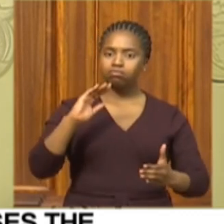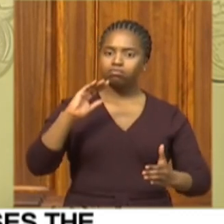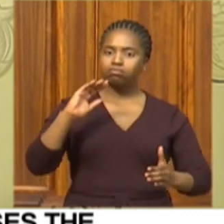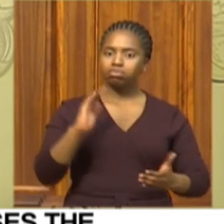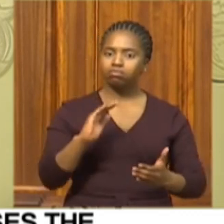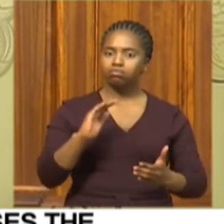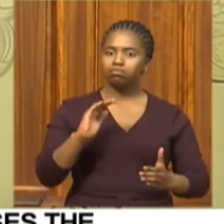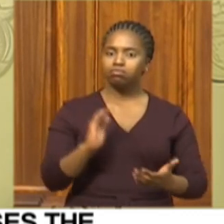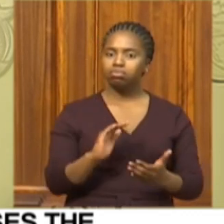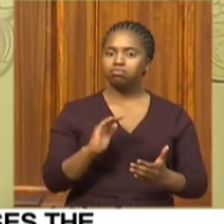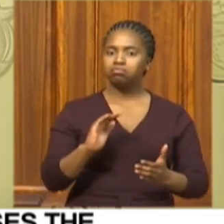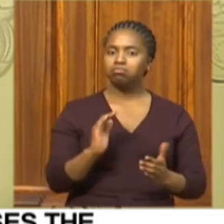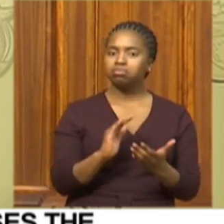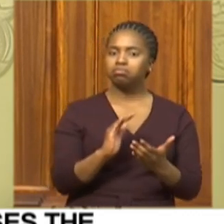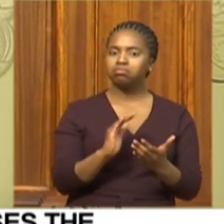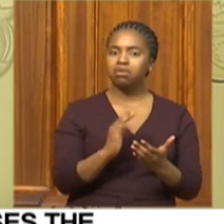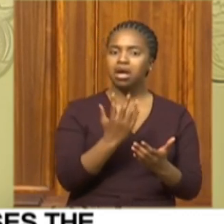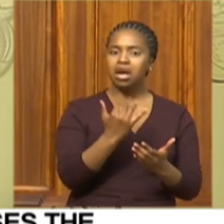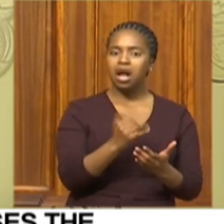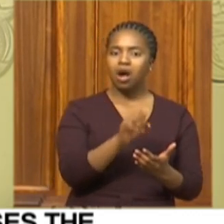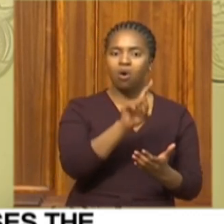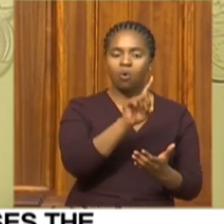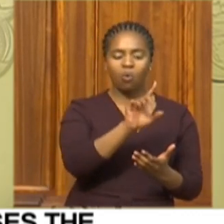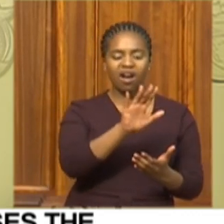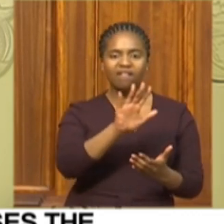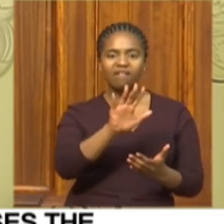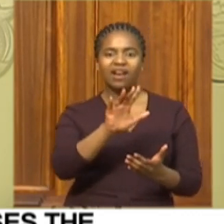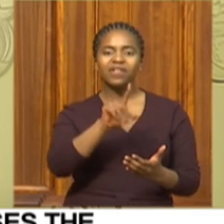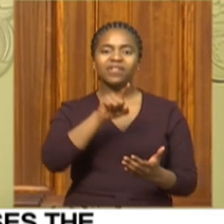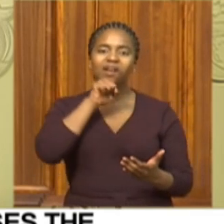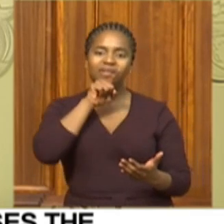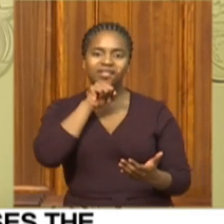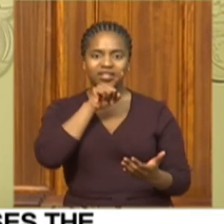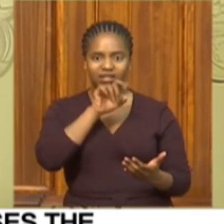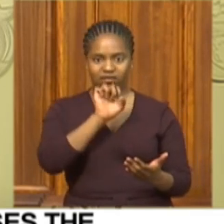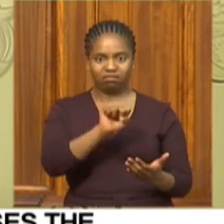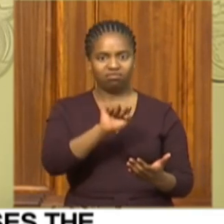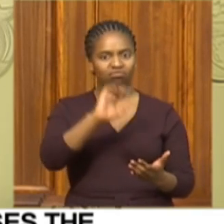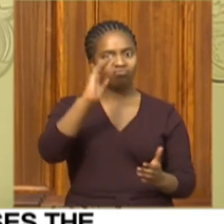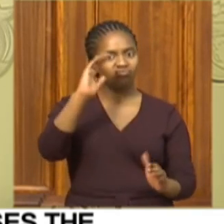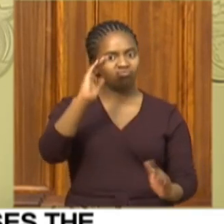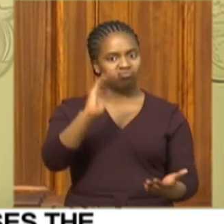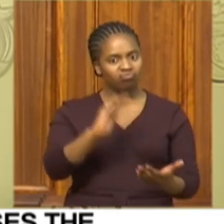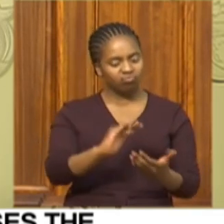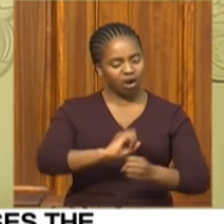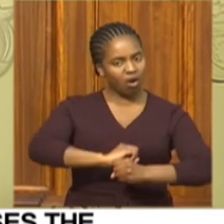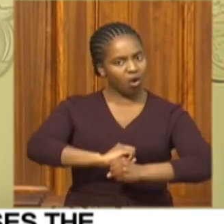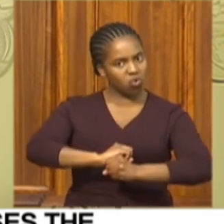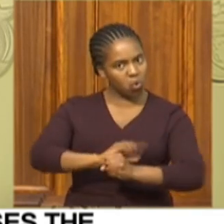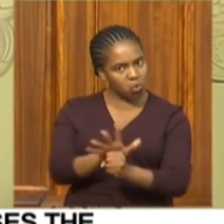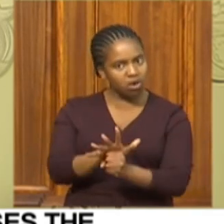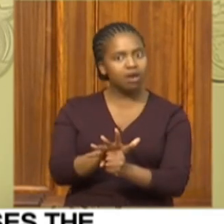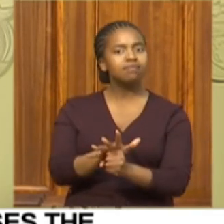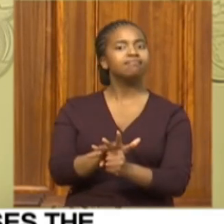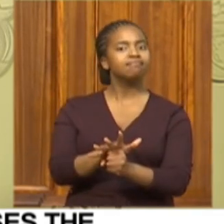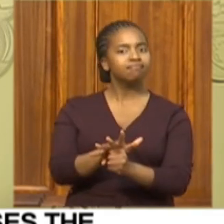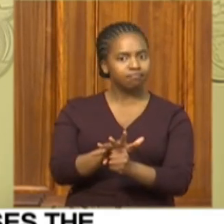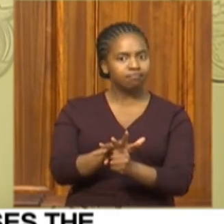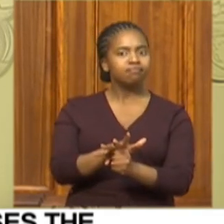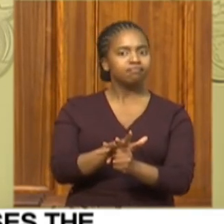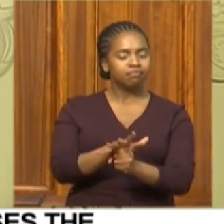stands at around 105,000. The virus appears to have peaked in